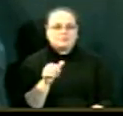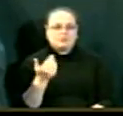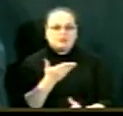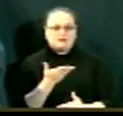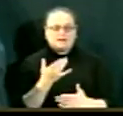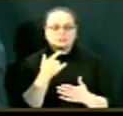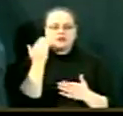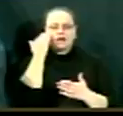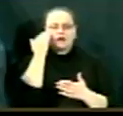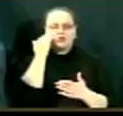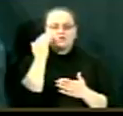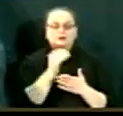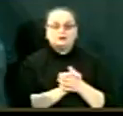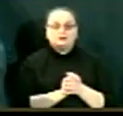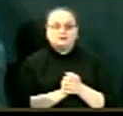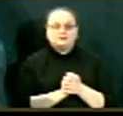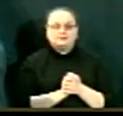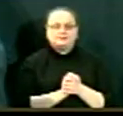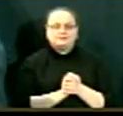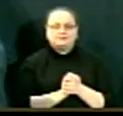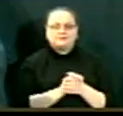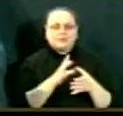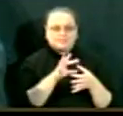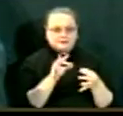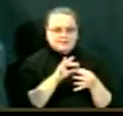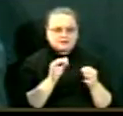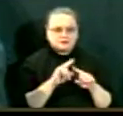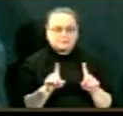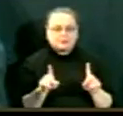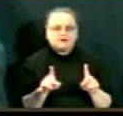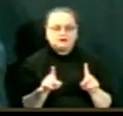I know it was mentioned, but